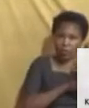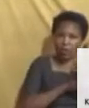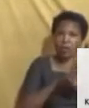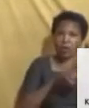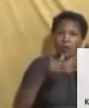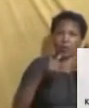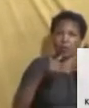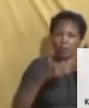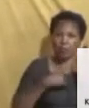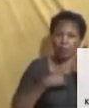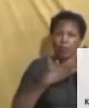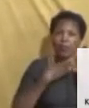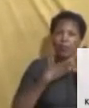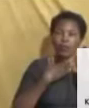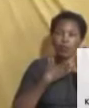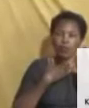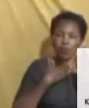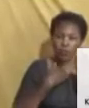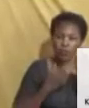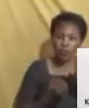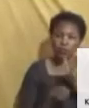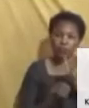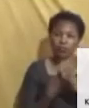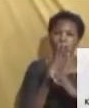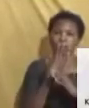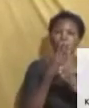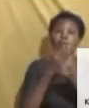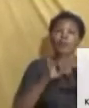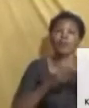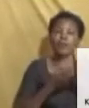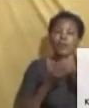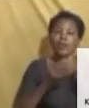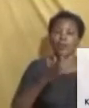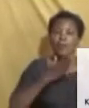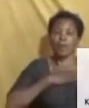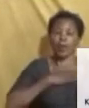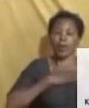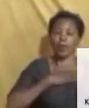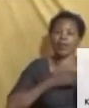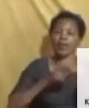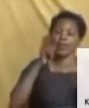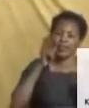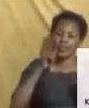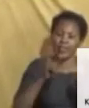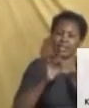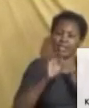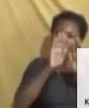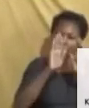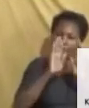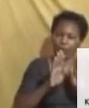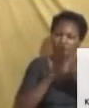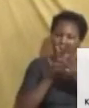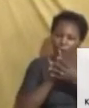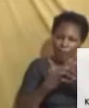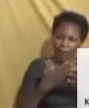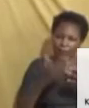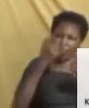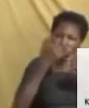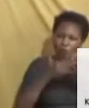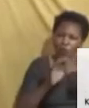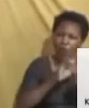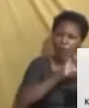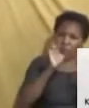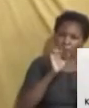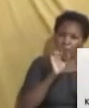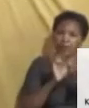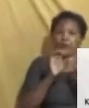hazard a definition of my own. It is the distinctive feature of a particular constitution.